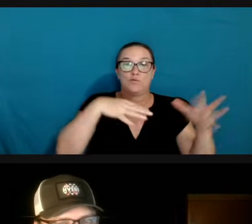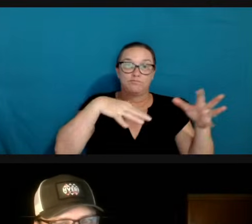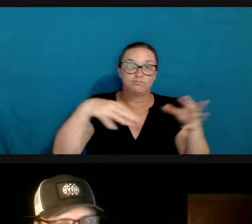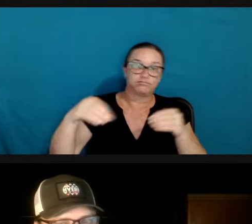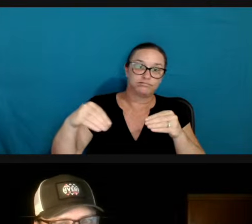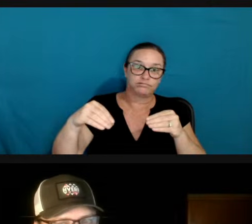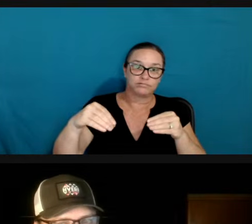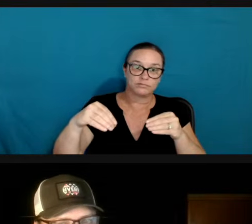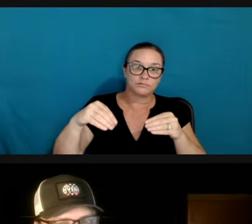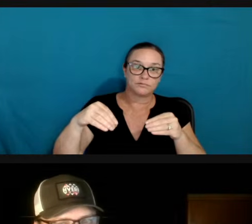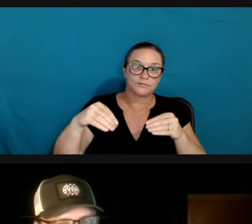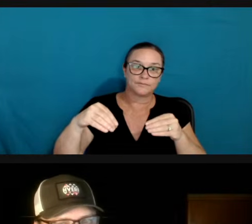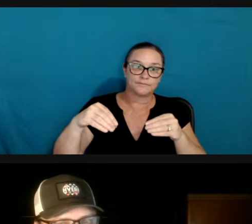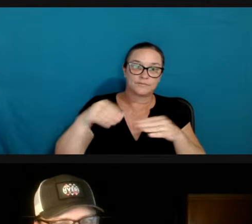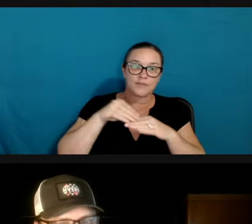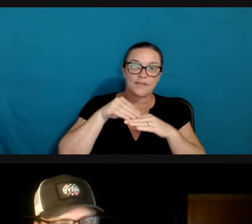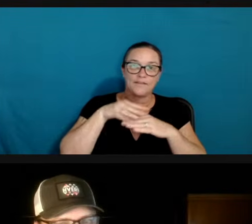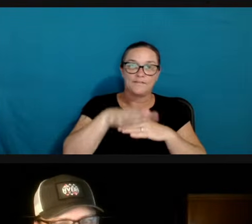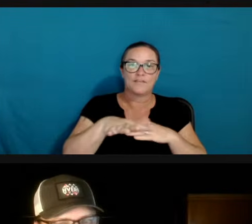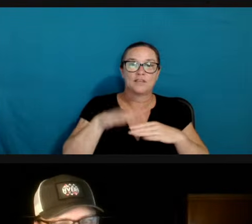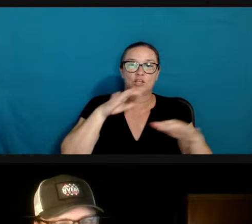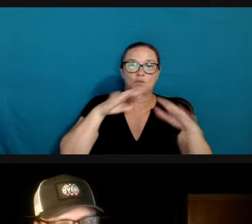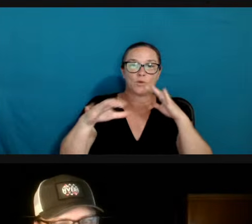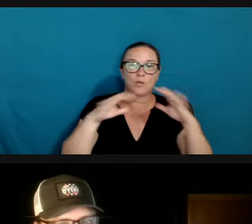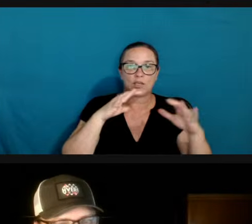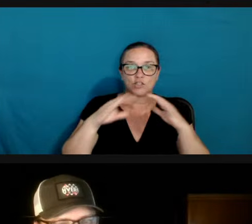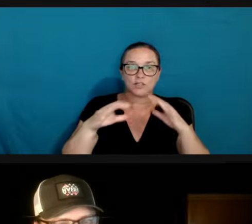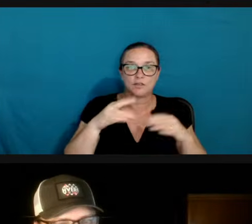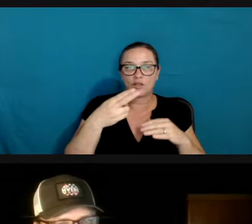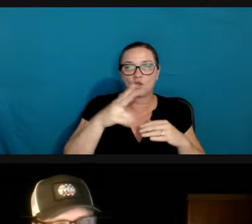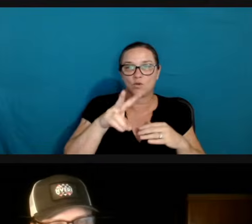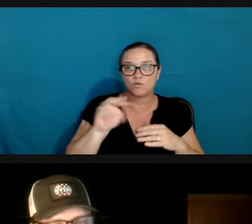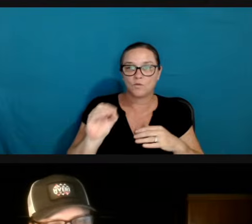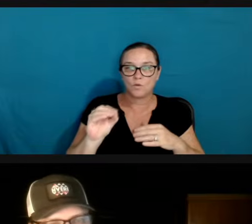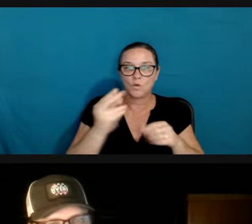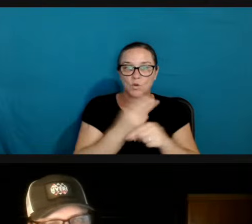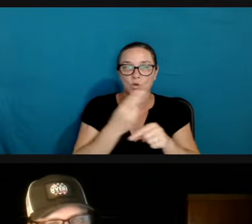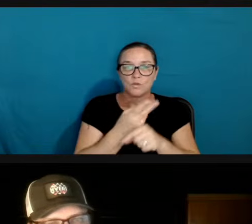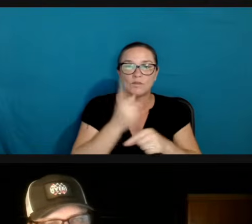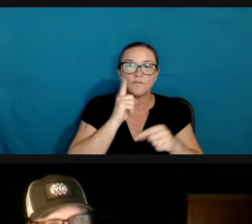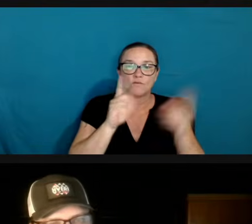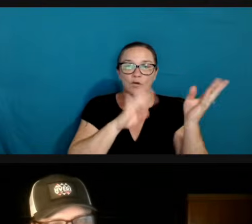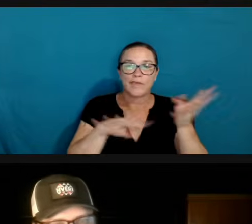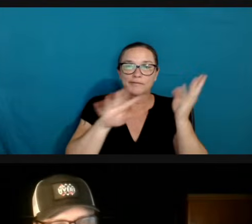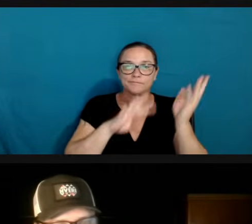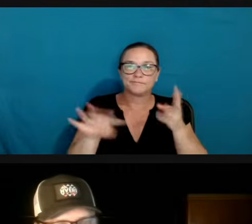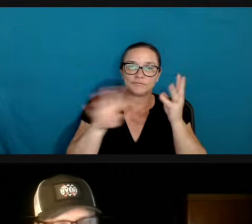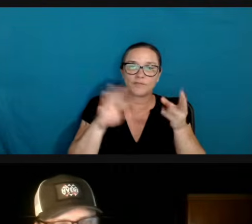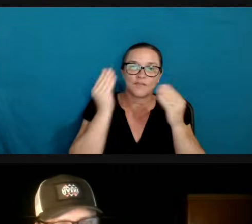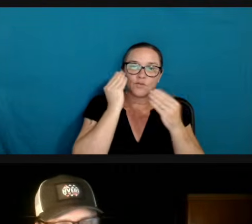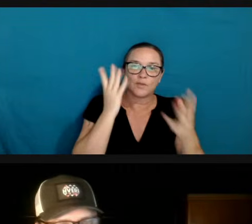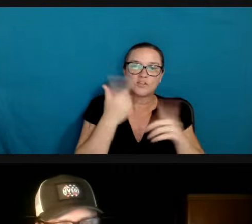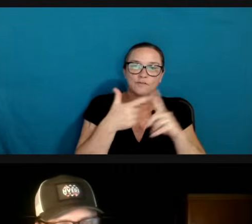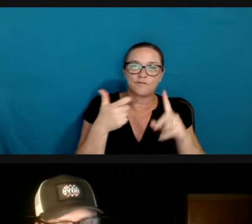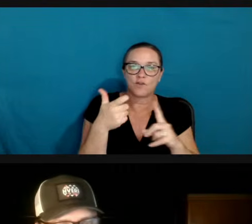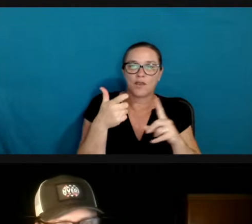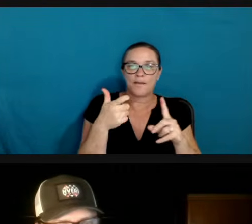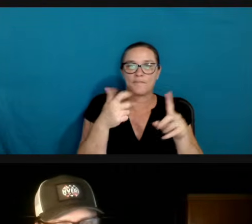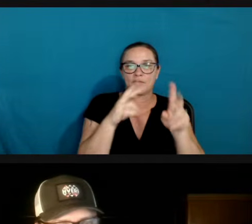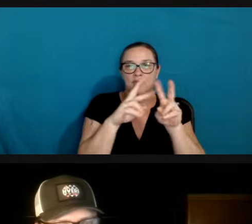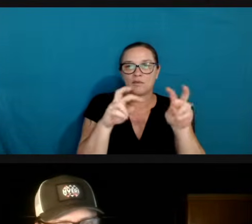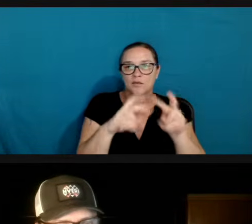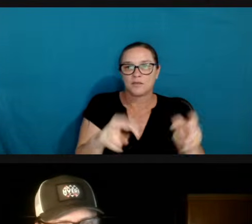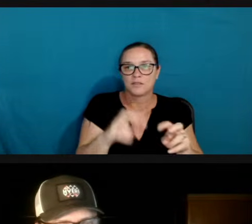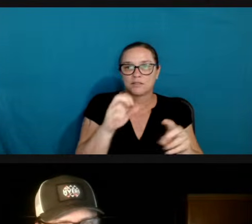the telecommunications chain that HVO uses to transmit data from the monitoring stations to